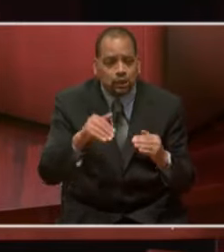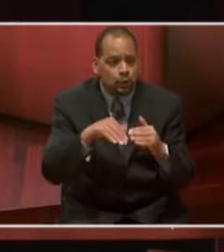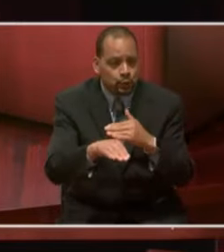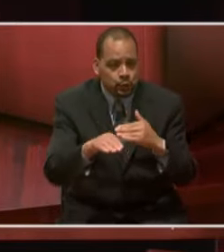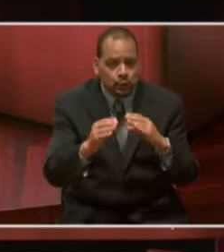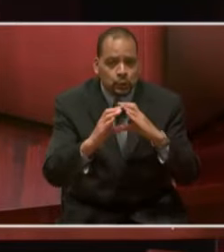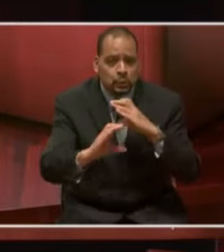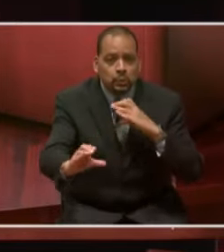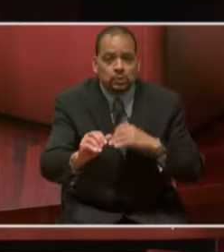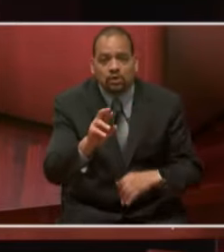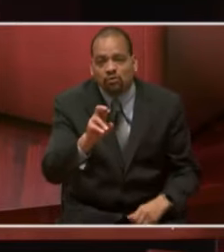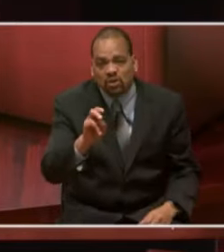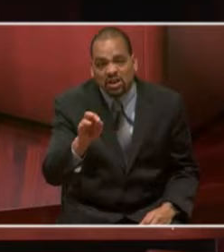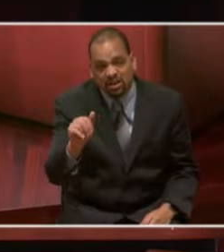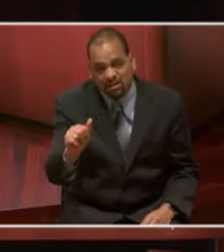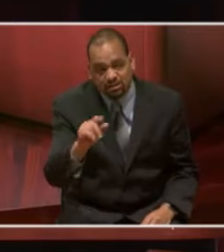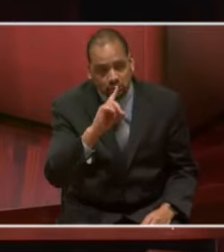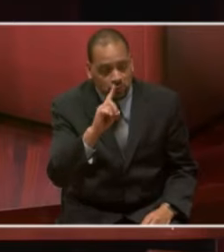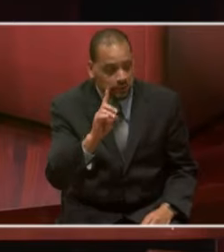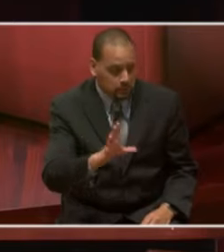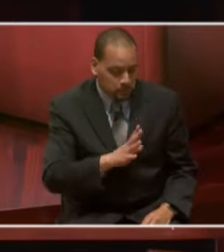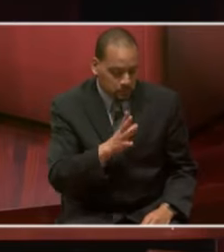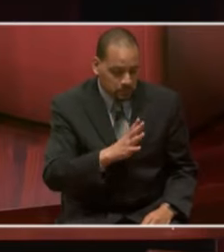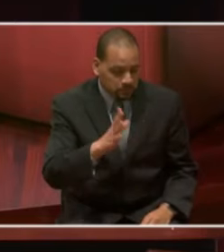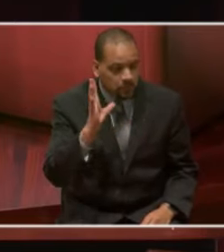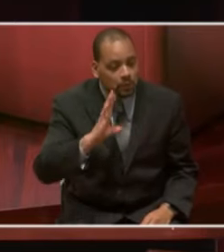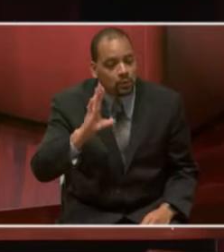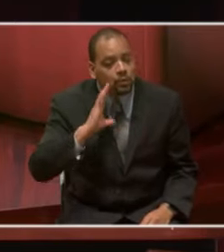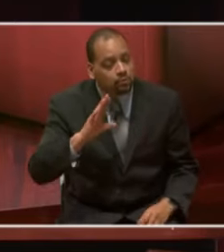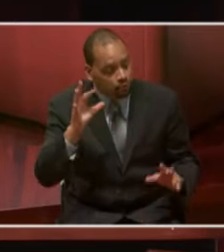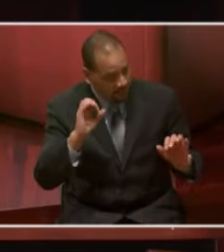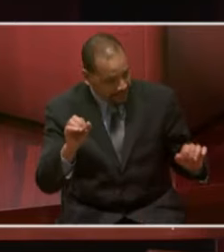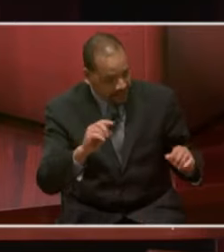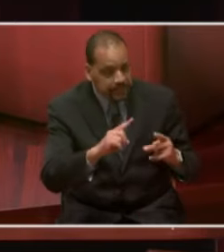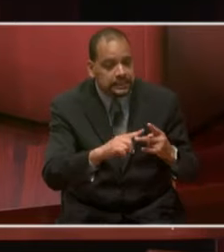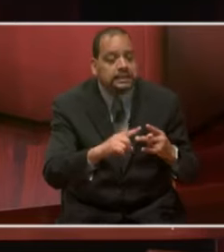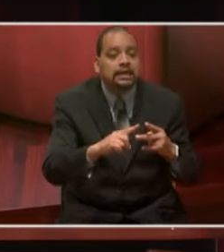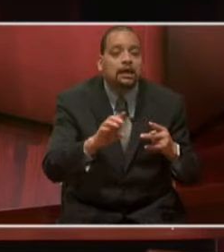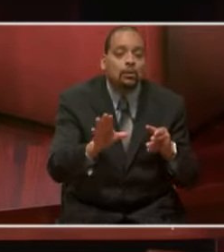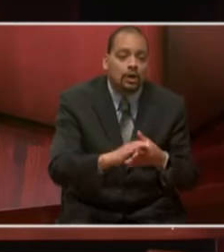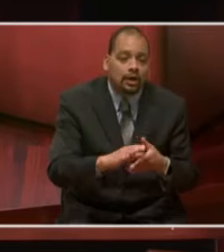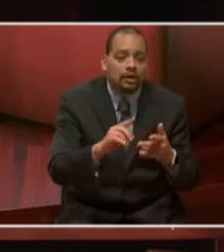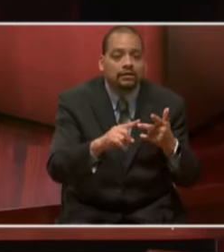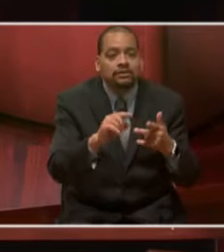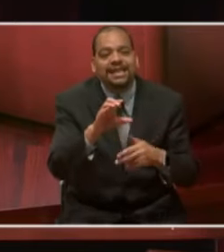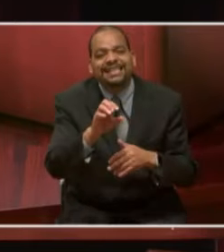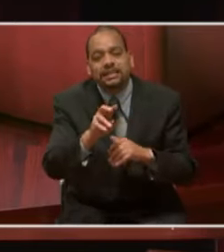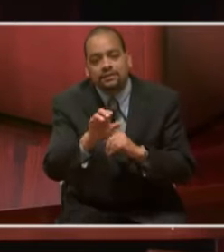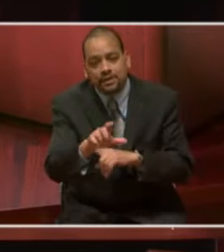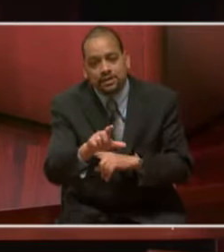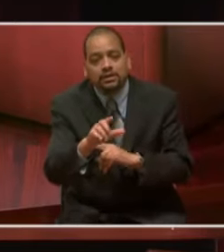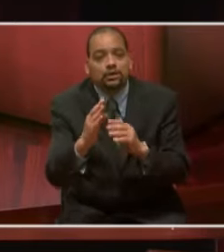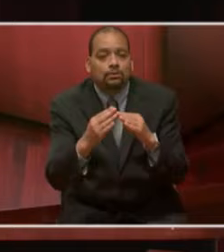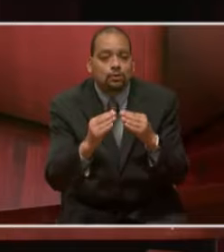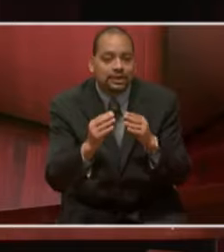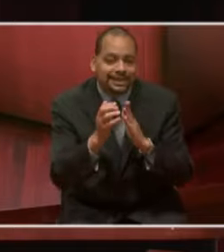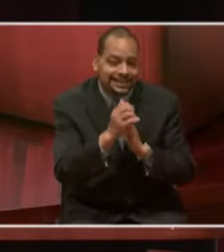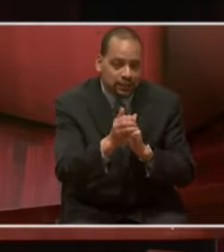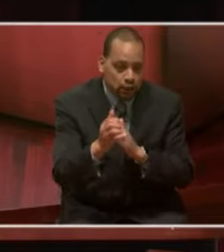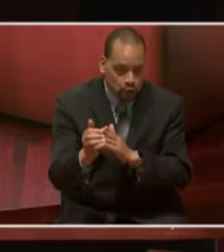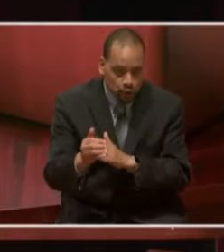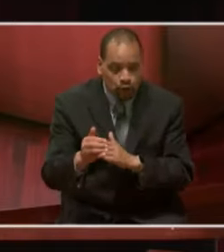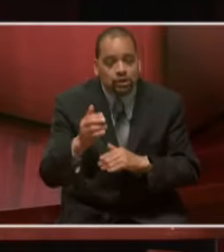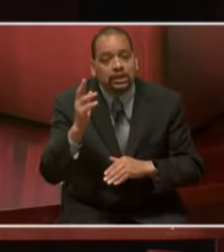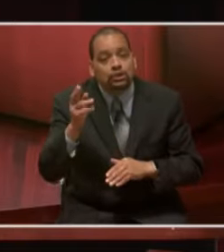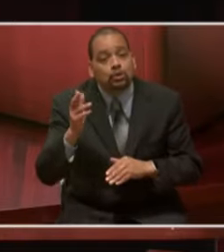the 2010 Medal of Freedom, Congressman Lewis said, "I think it's important for people to know the whole story and the